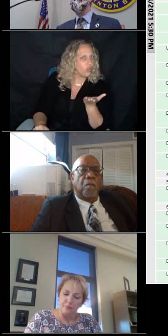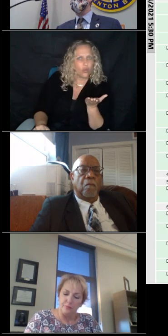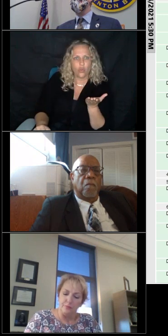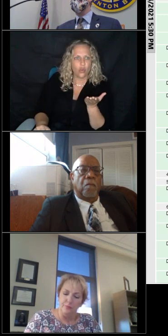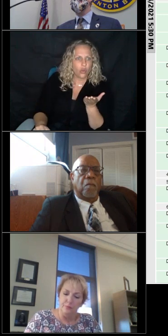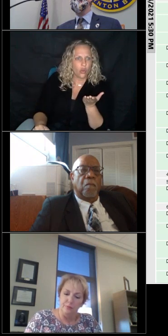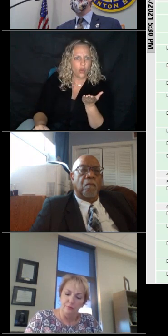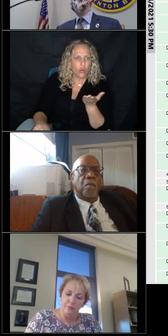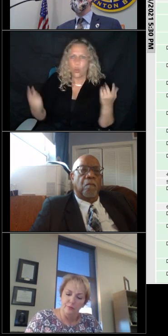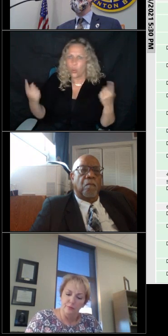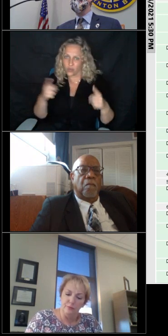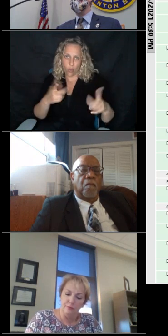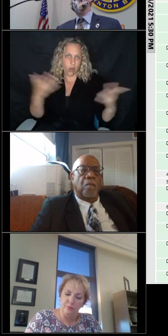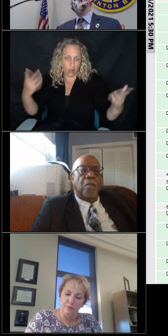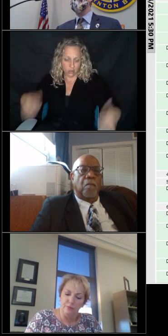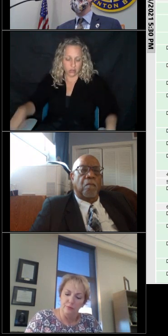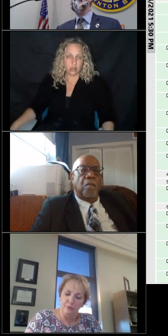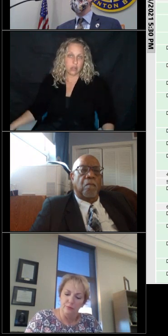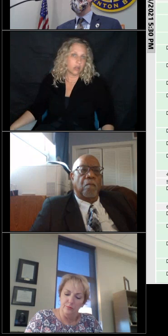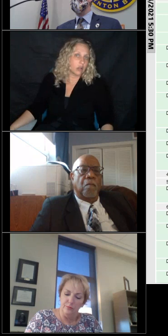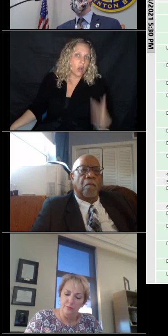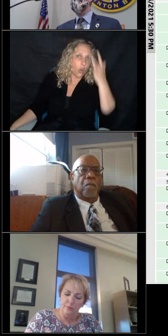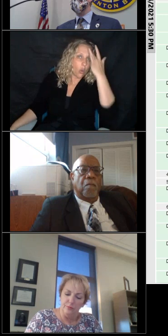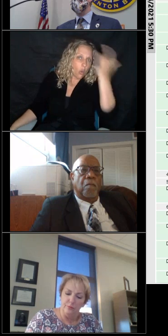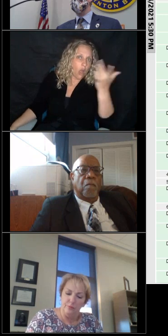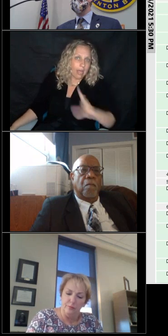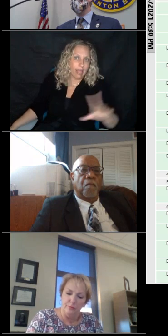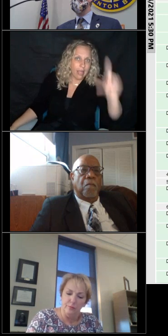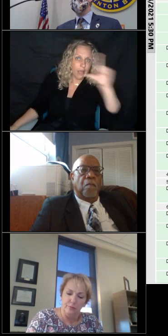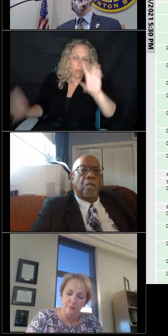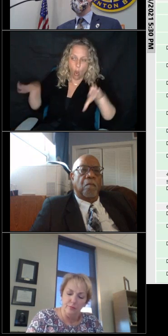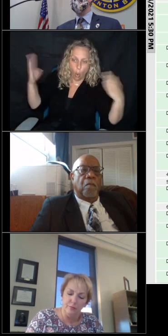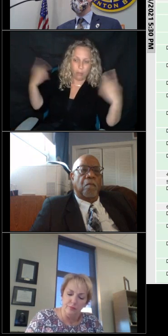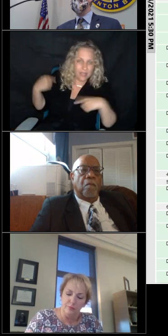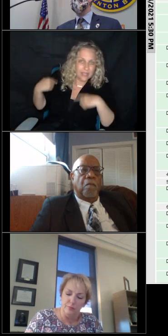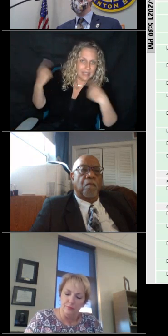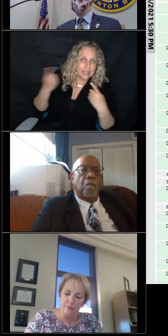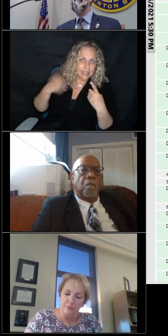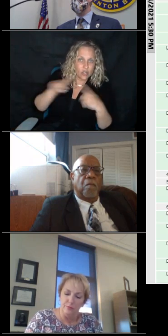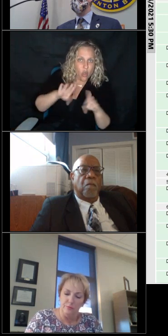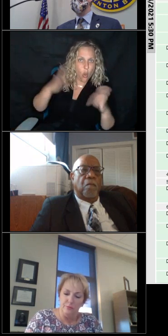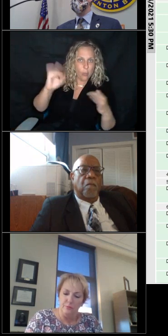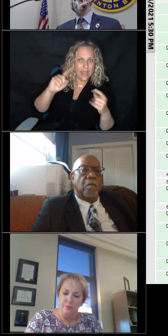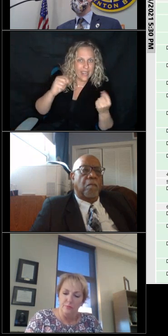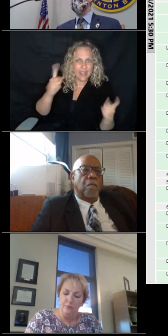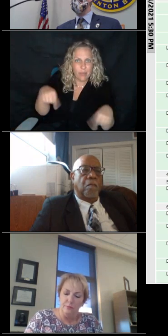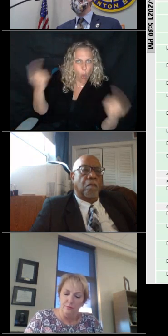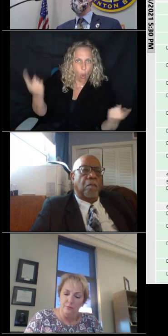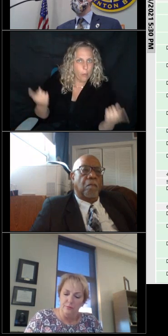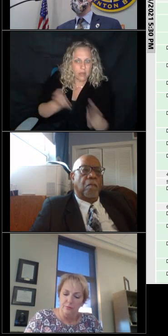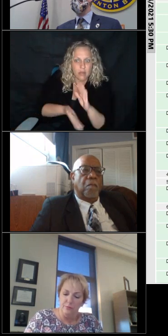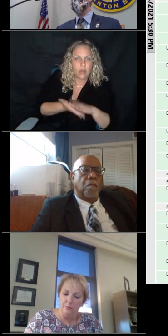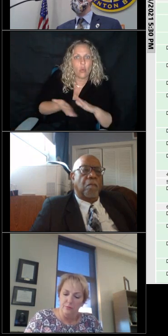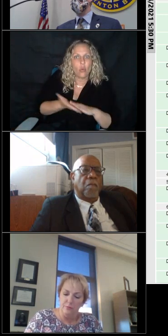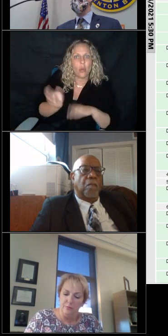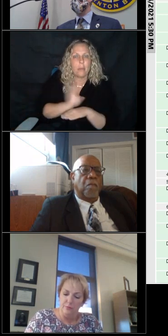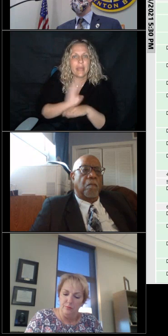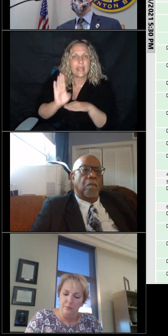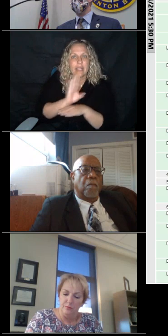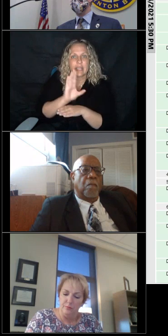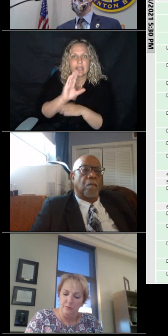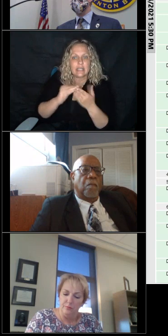Like, what's going on? Like, the library been open since y'all opened it. It been open, running business. City